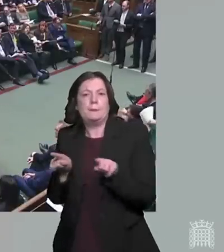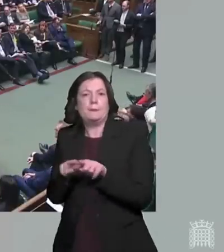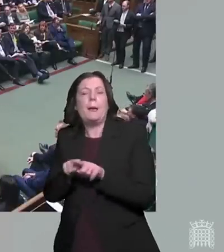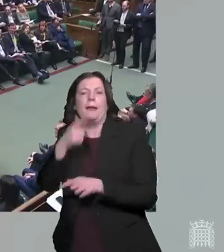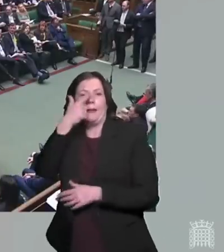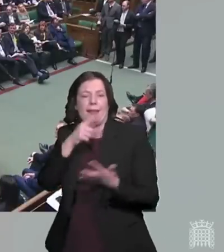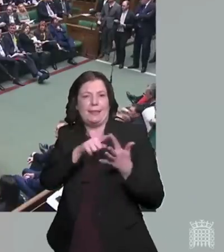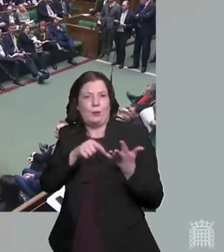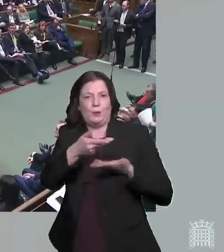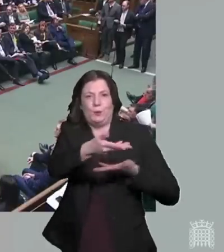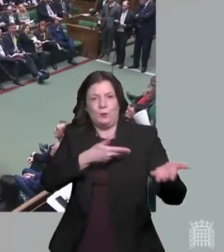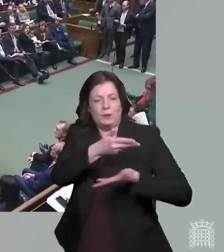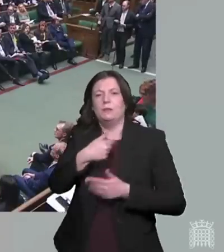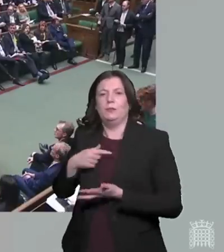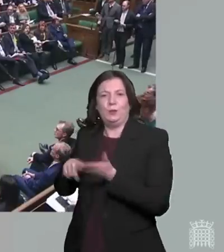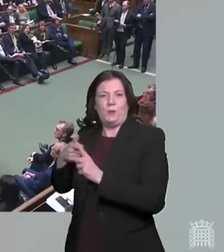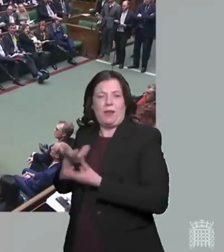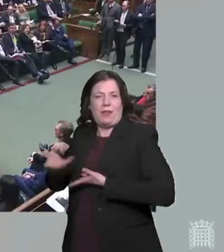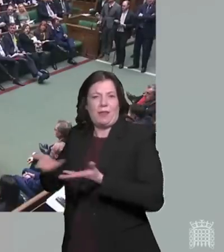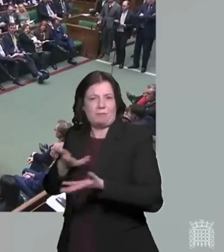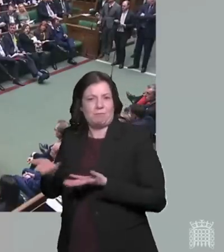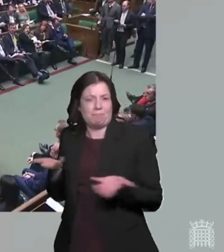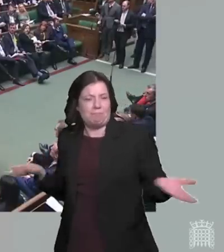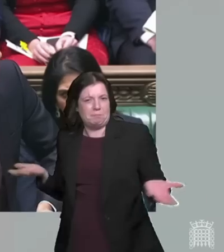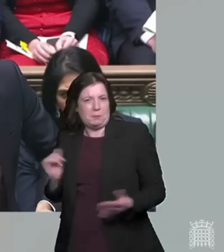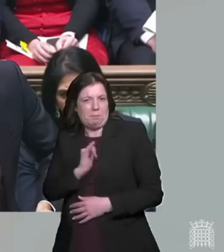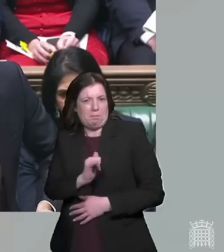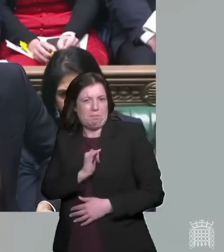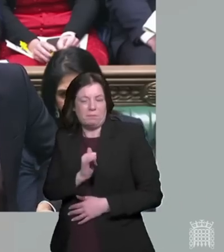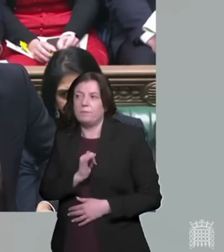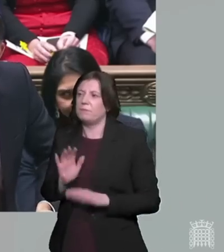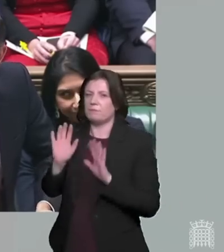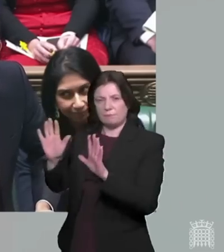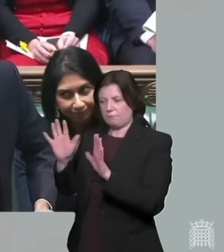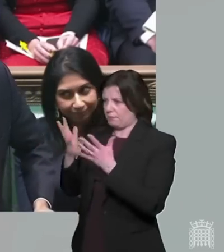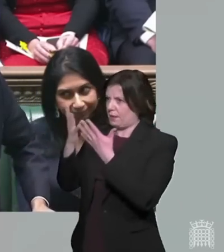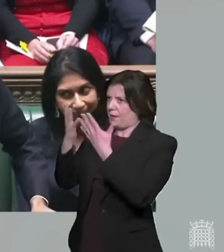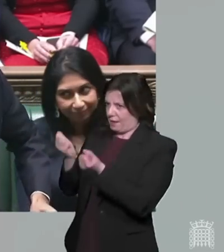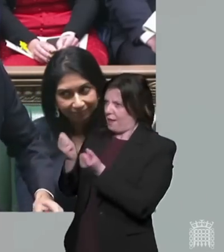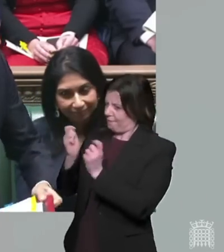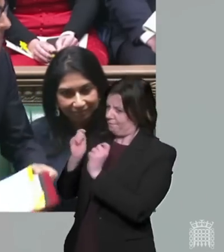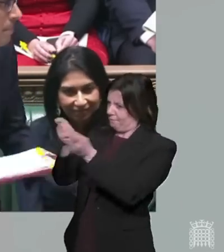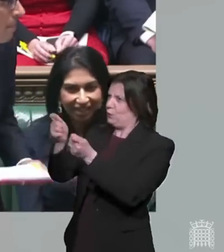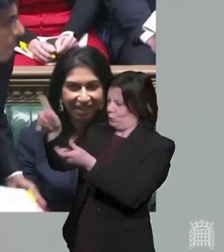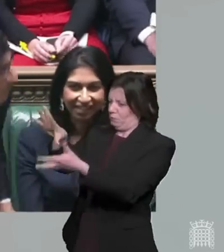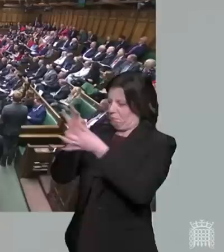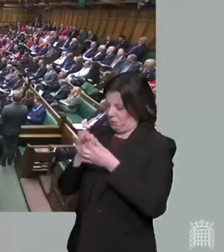Well, Mr. Speaker, there is a very special status for the nation of Scotland, and that's inside our United